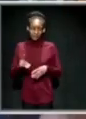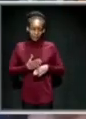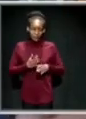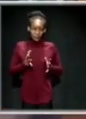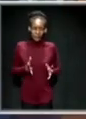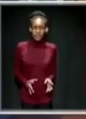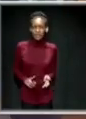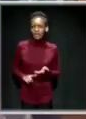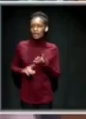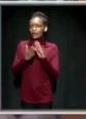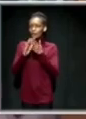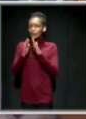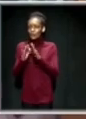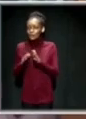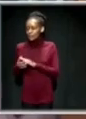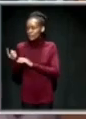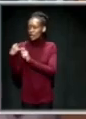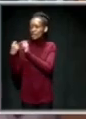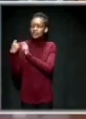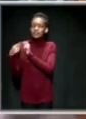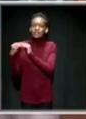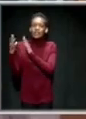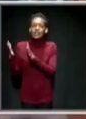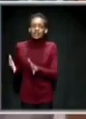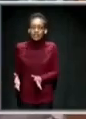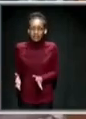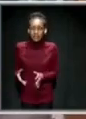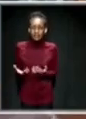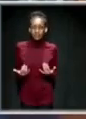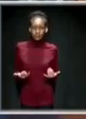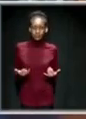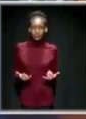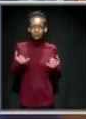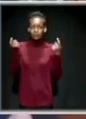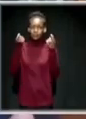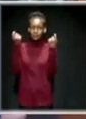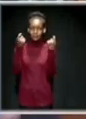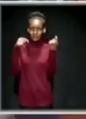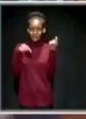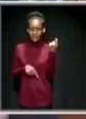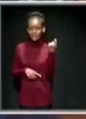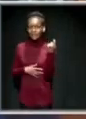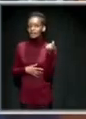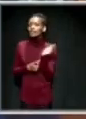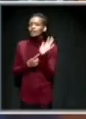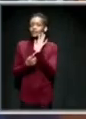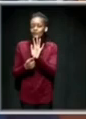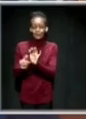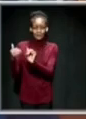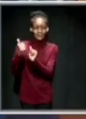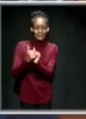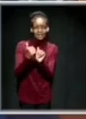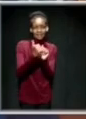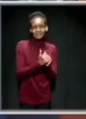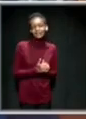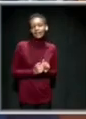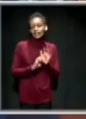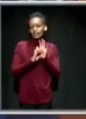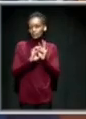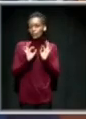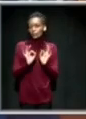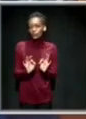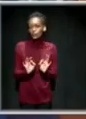communities, traditional leaders, and today's event is an example of partnerships that are needed